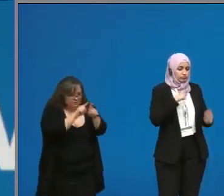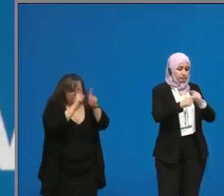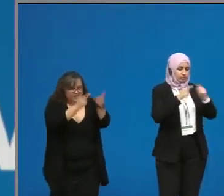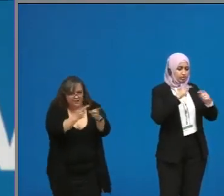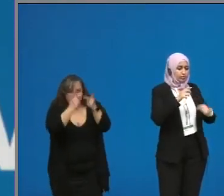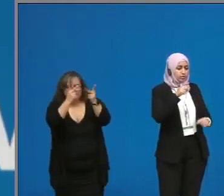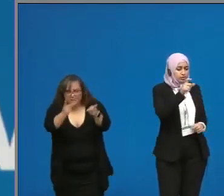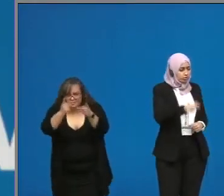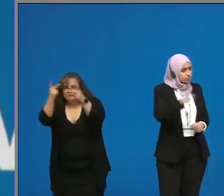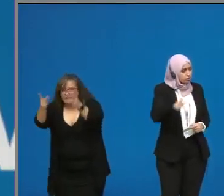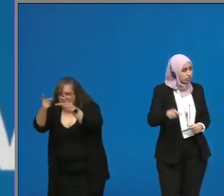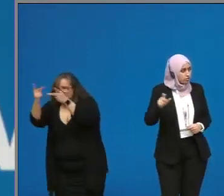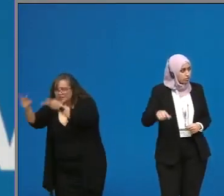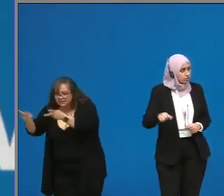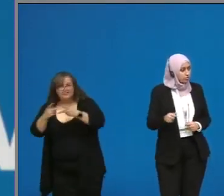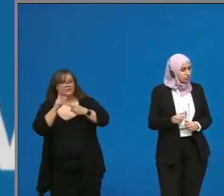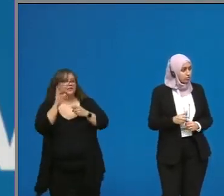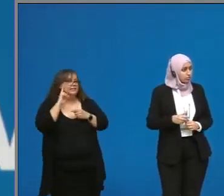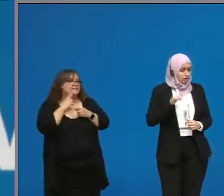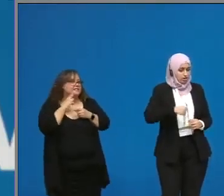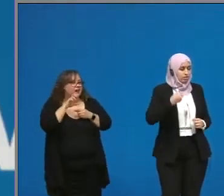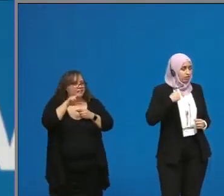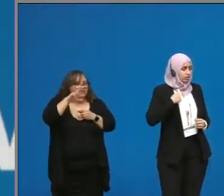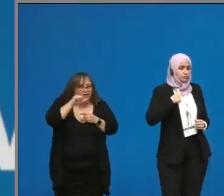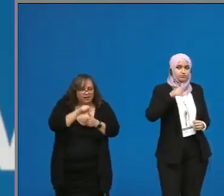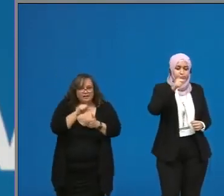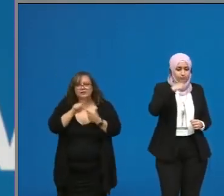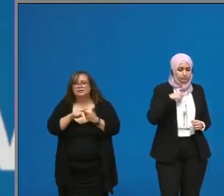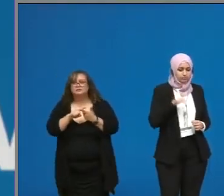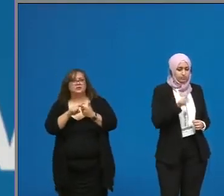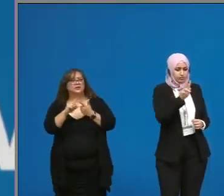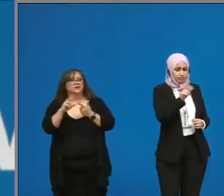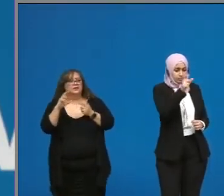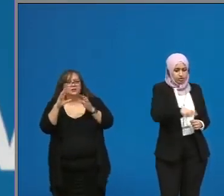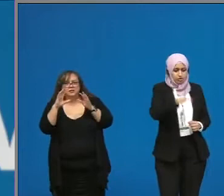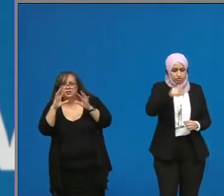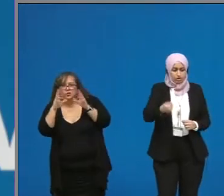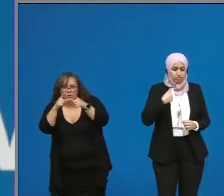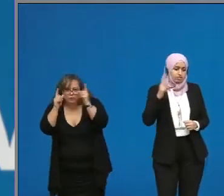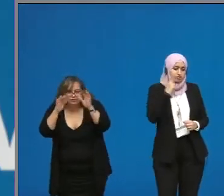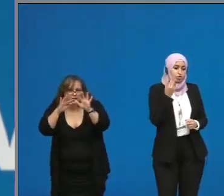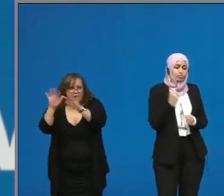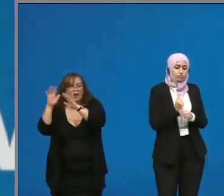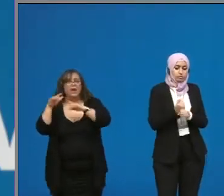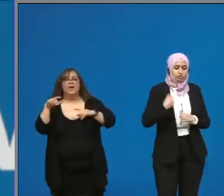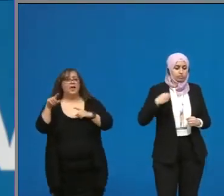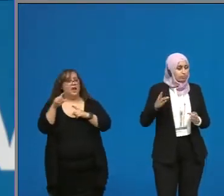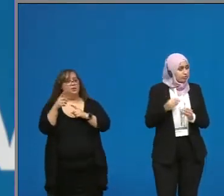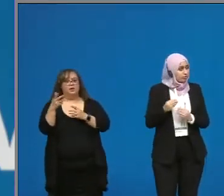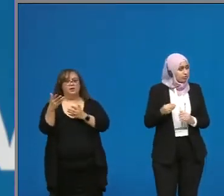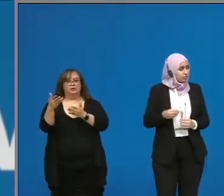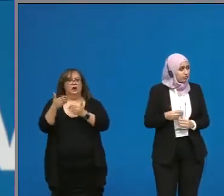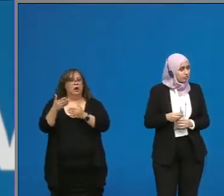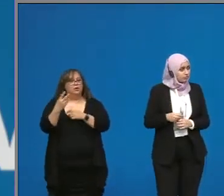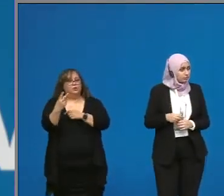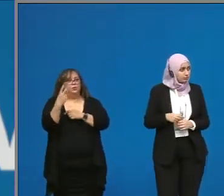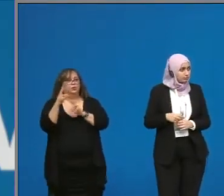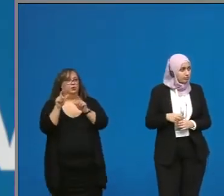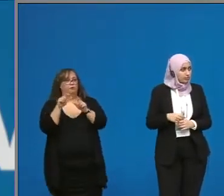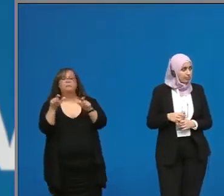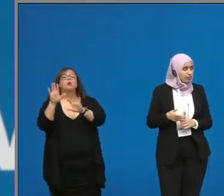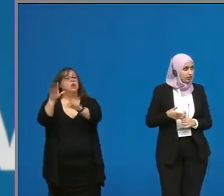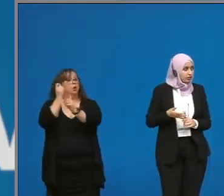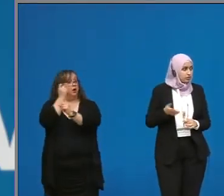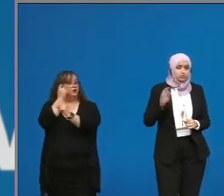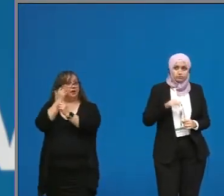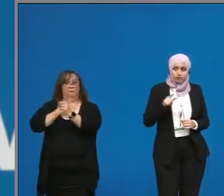now we have 2 people Mahmoud developed a system that is very technically impressive. By the way, his talk is tomorrow. Make sure to attend it